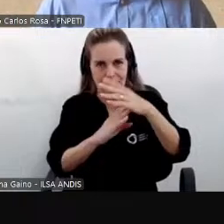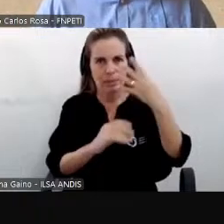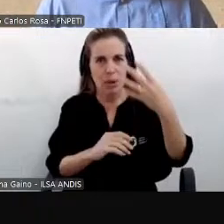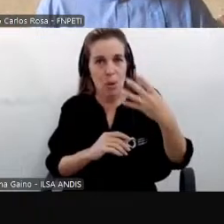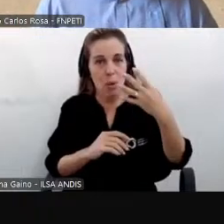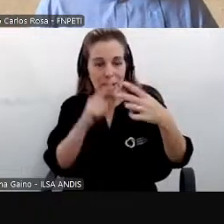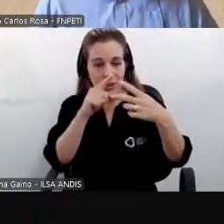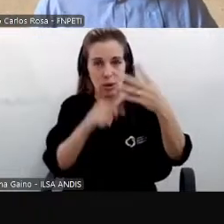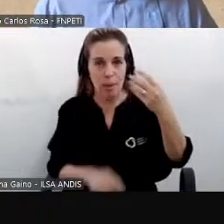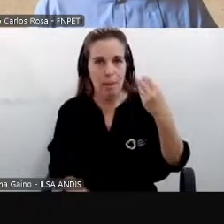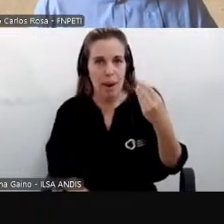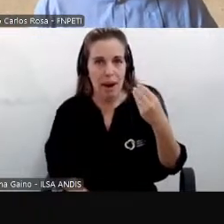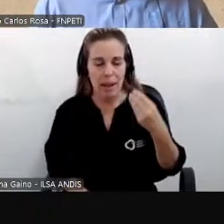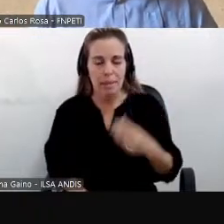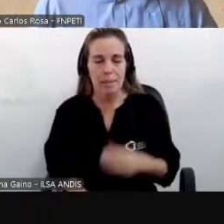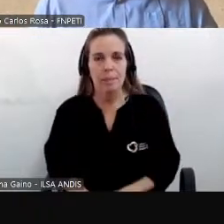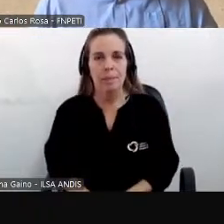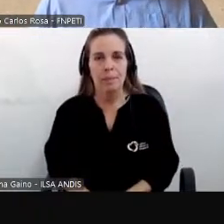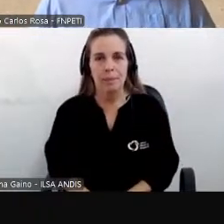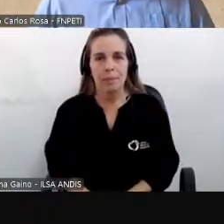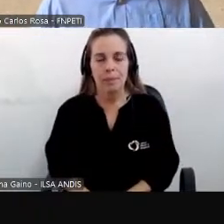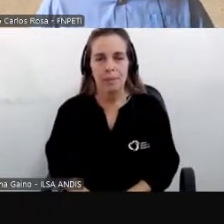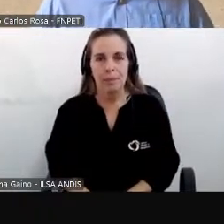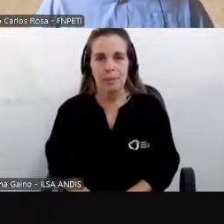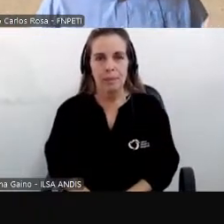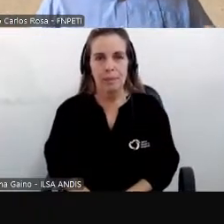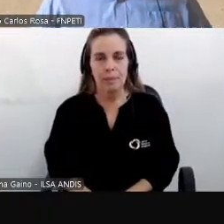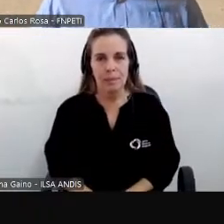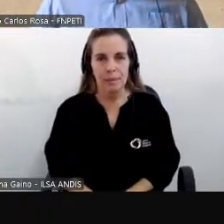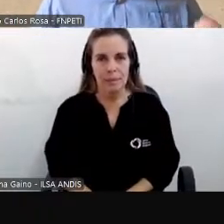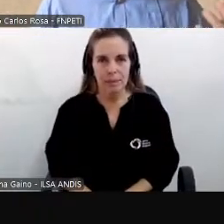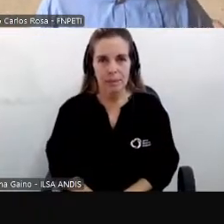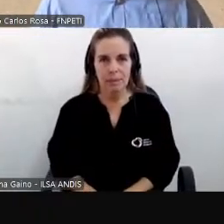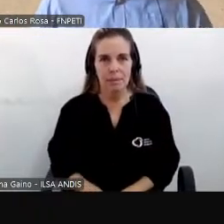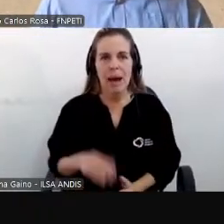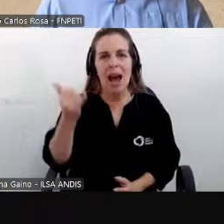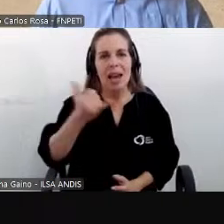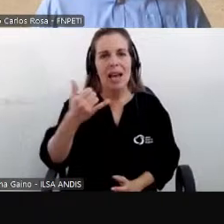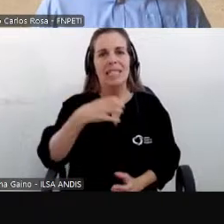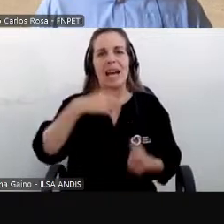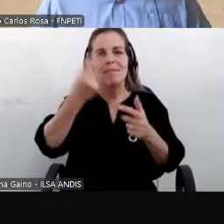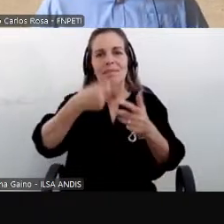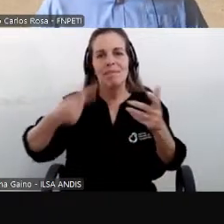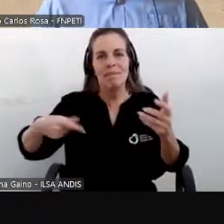that draws 4 main components in order to